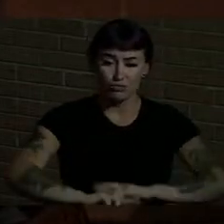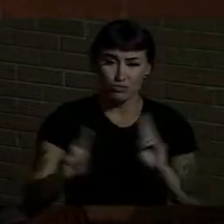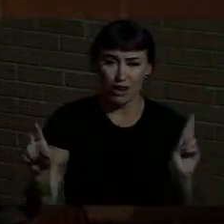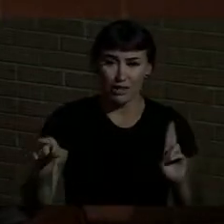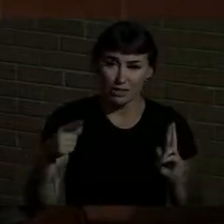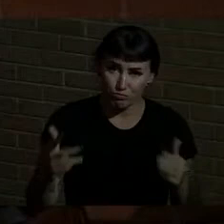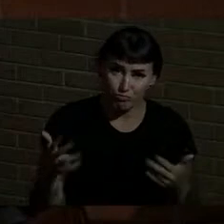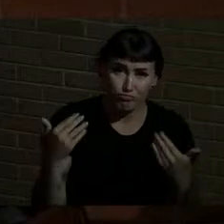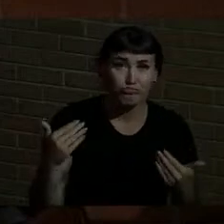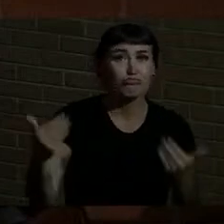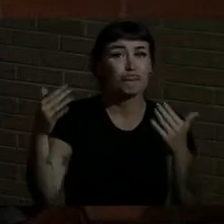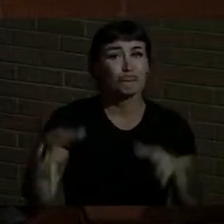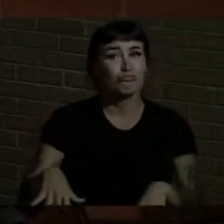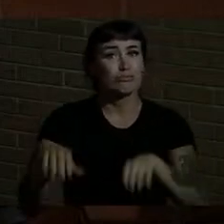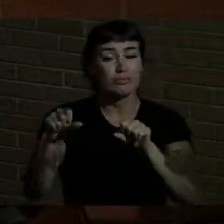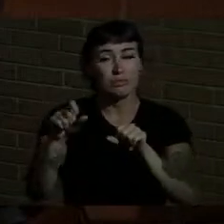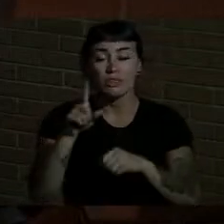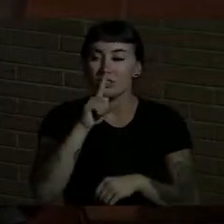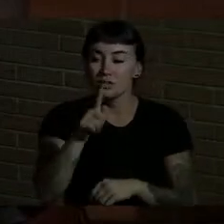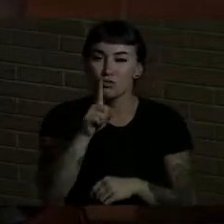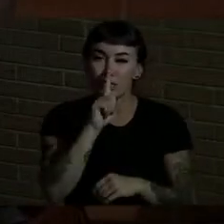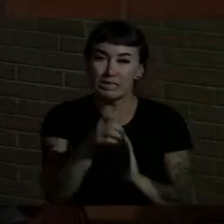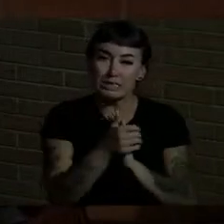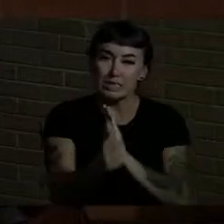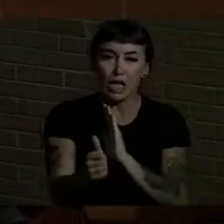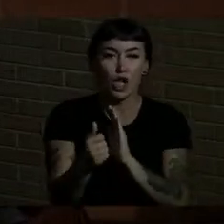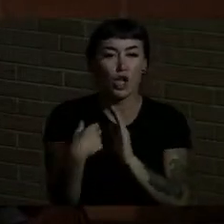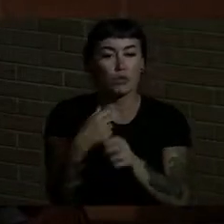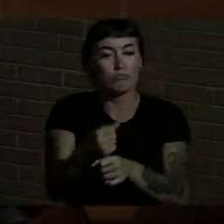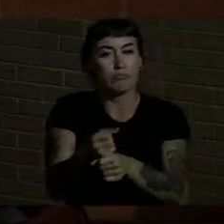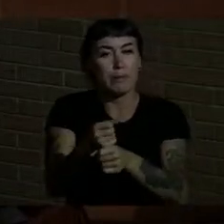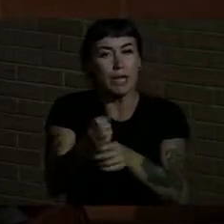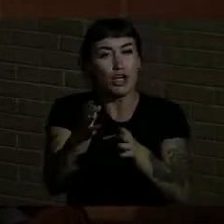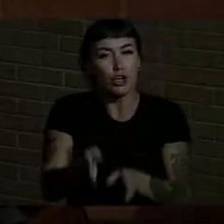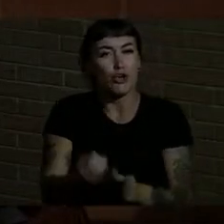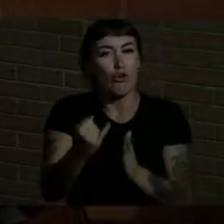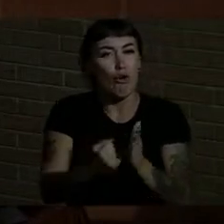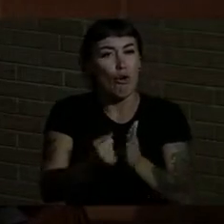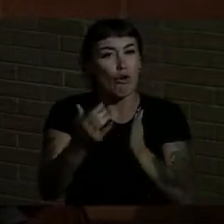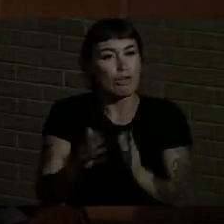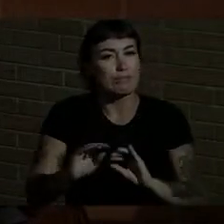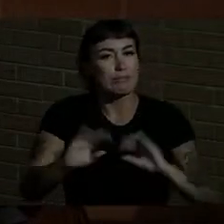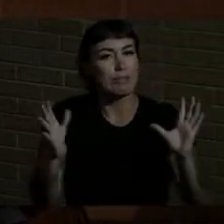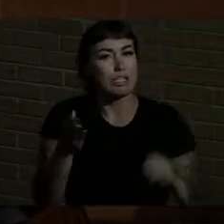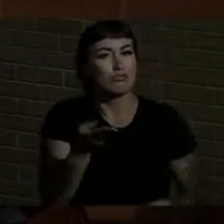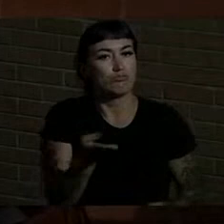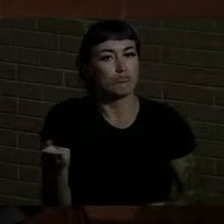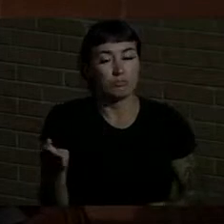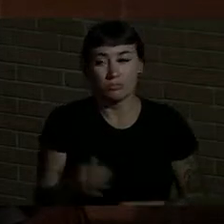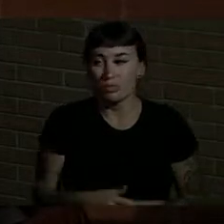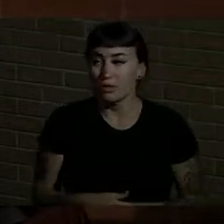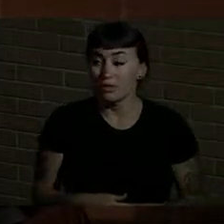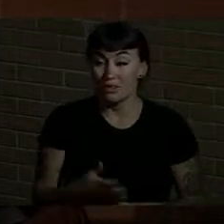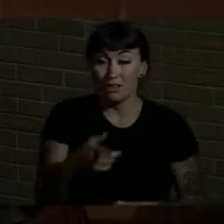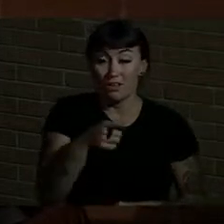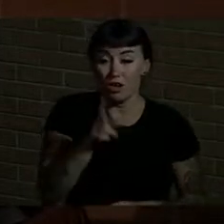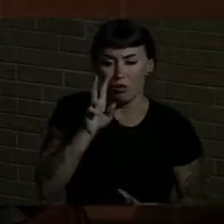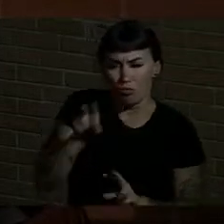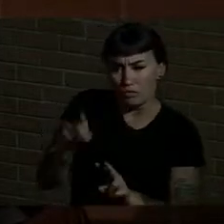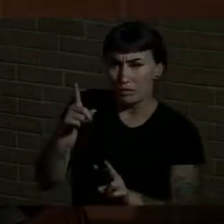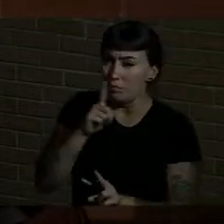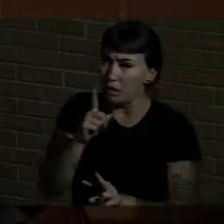there. And you can tell a real skilled craftsperson or an artist, they look at something that's